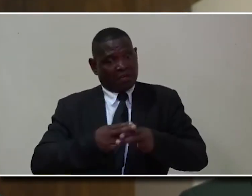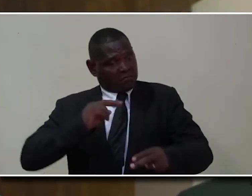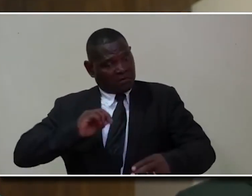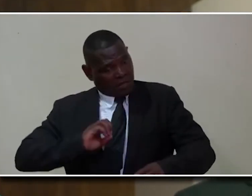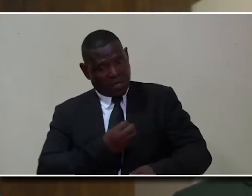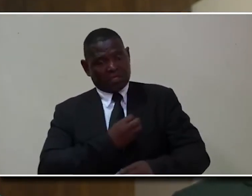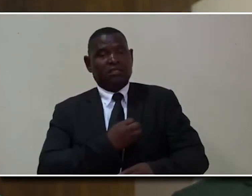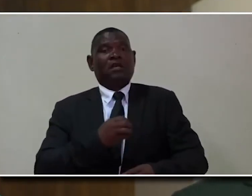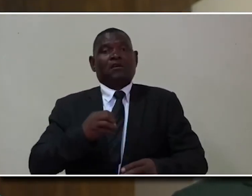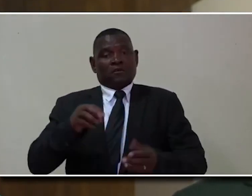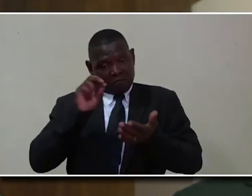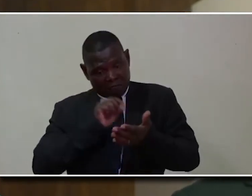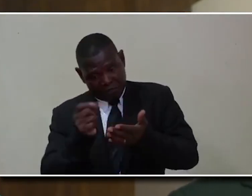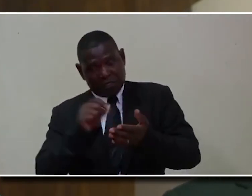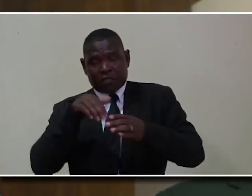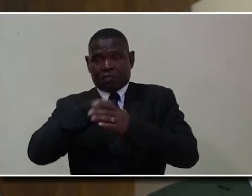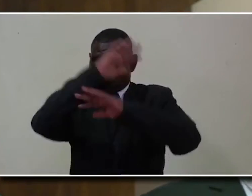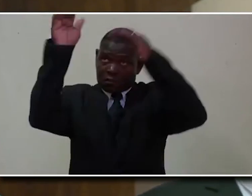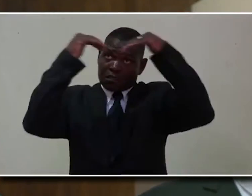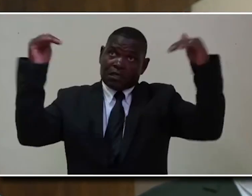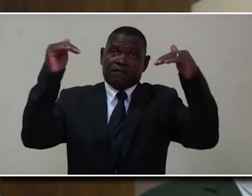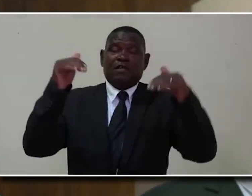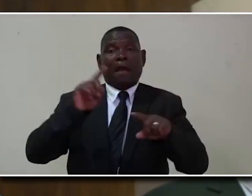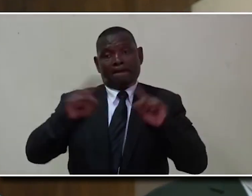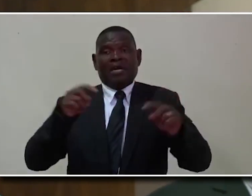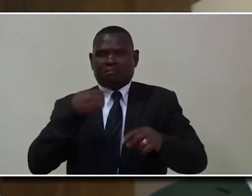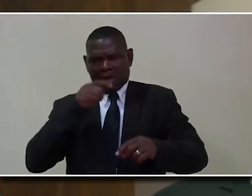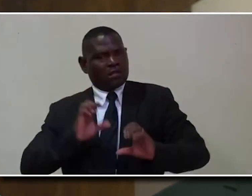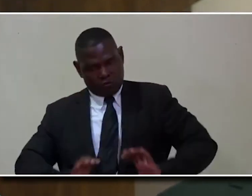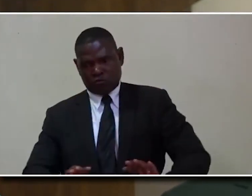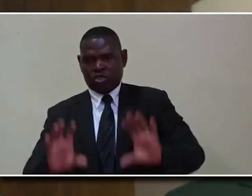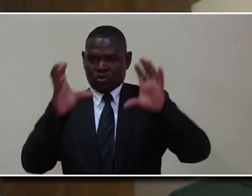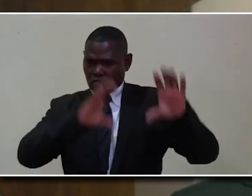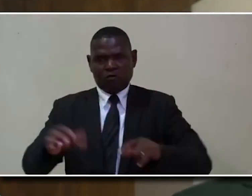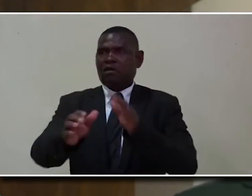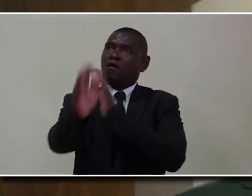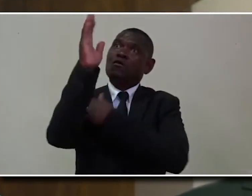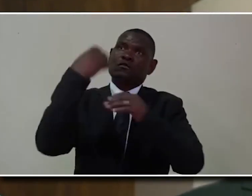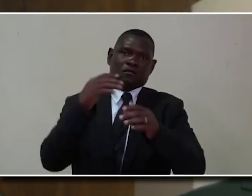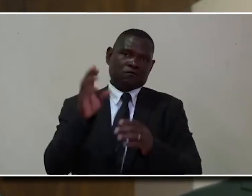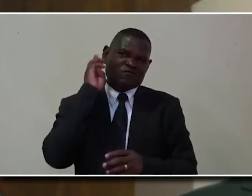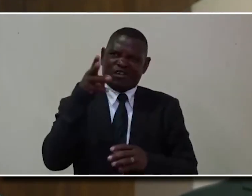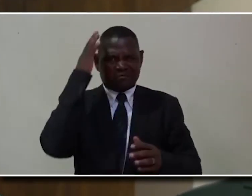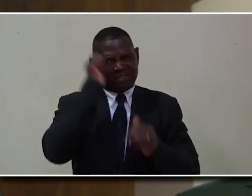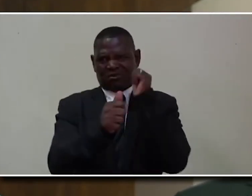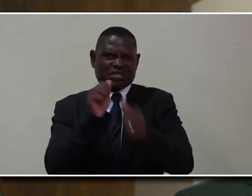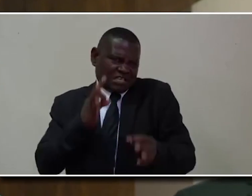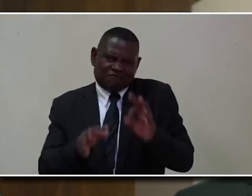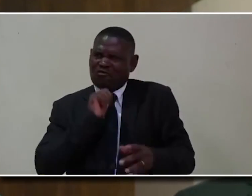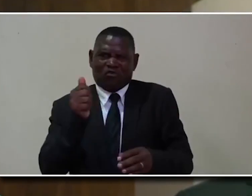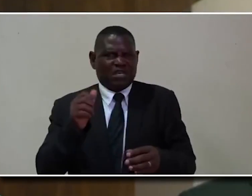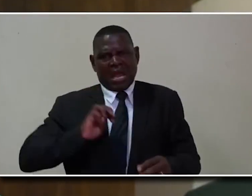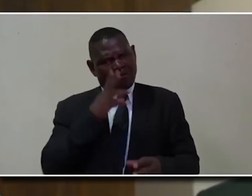But we must also continue doing God's will because our names can be rubbed if we are not doing God's